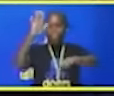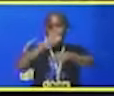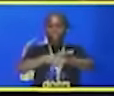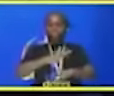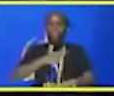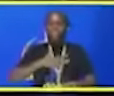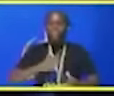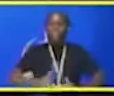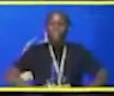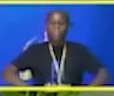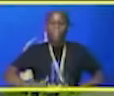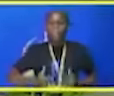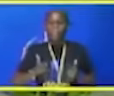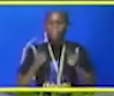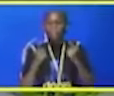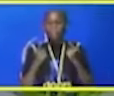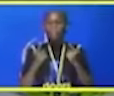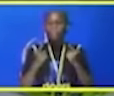life.